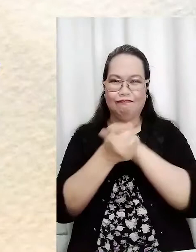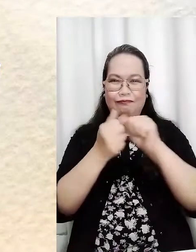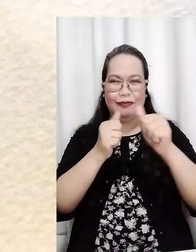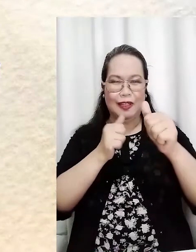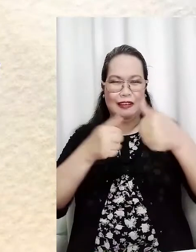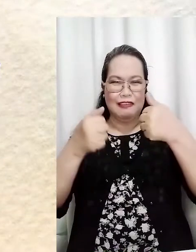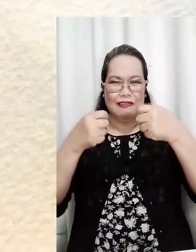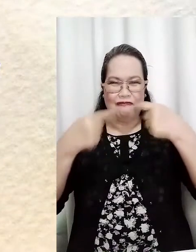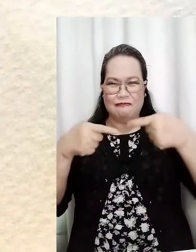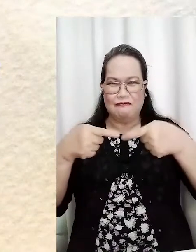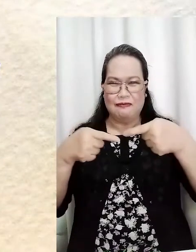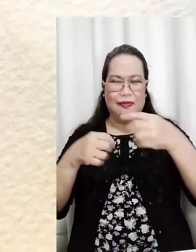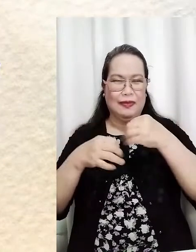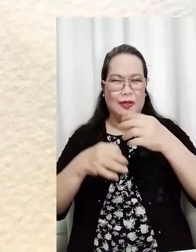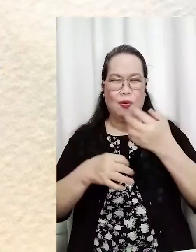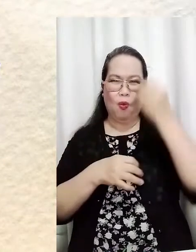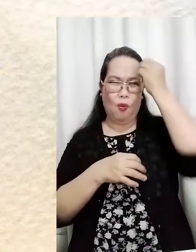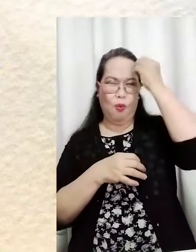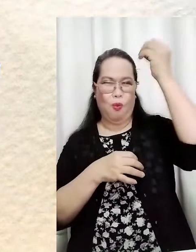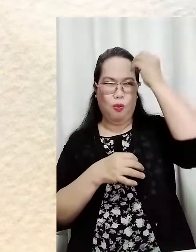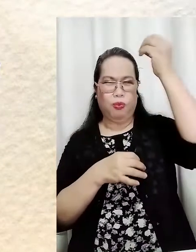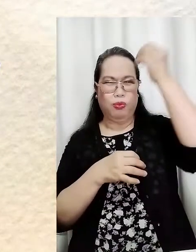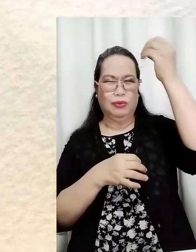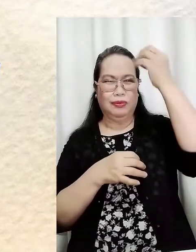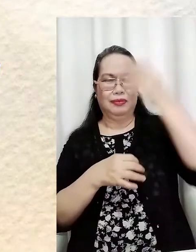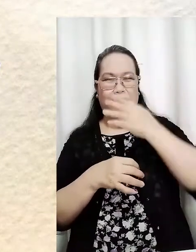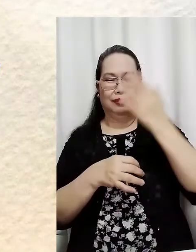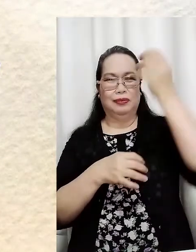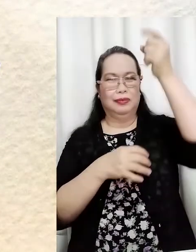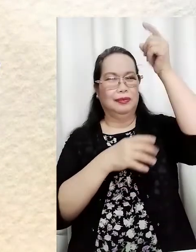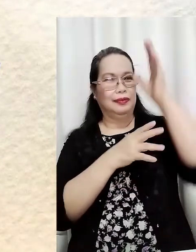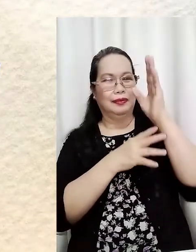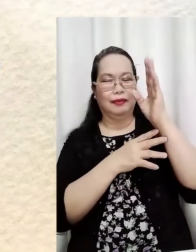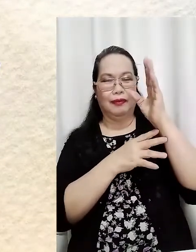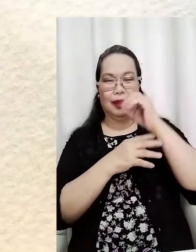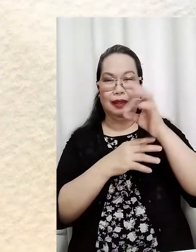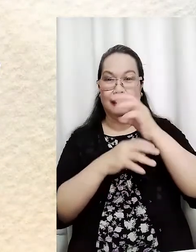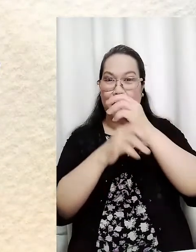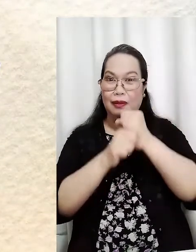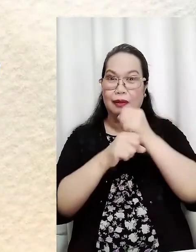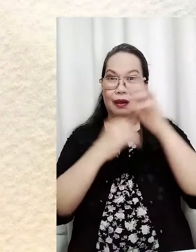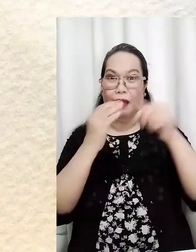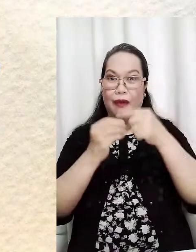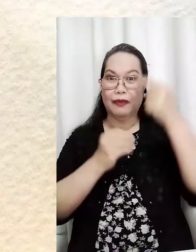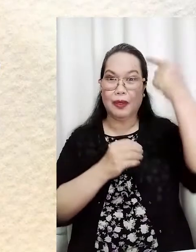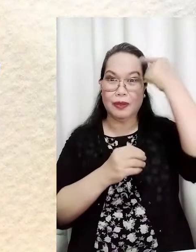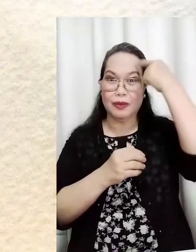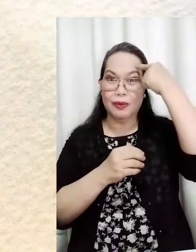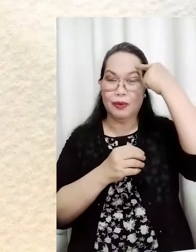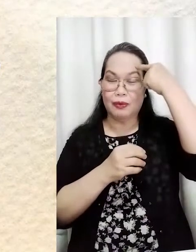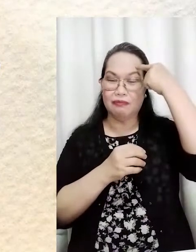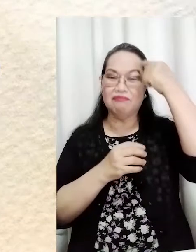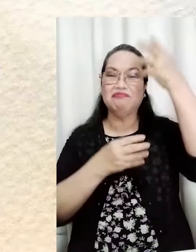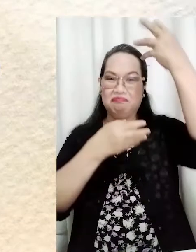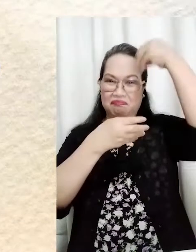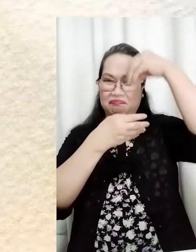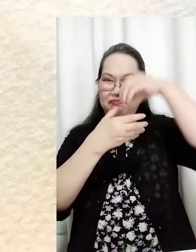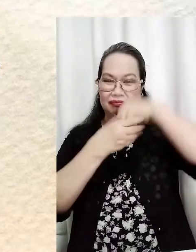opinion raised against the knowledge of God and take every thought captive to obey